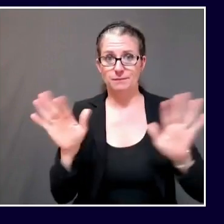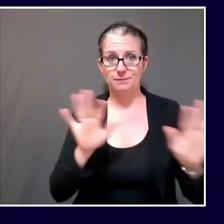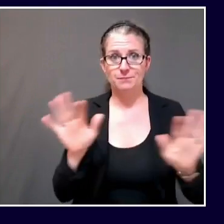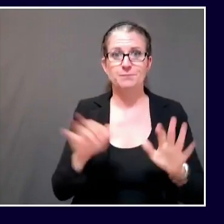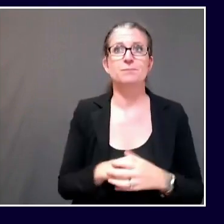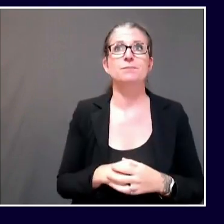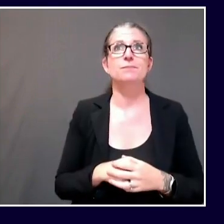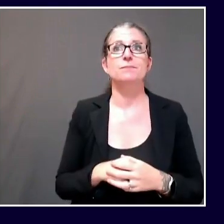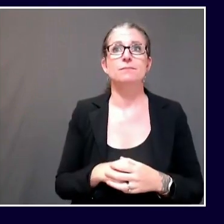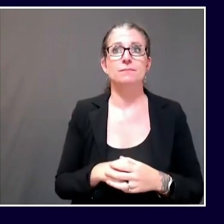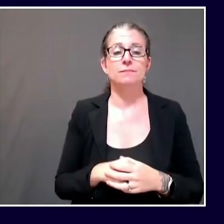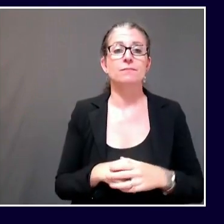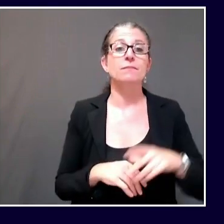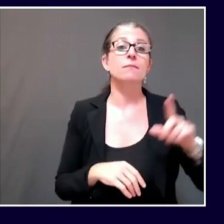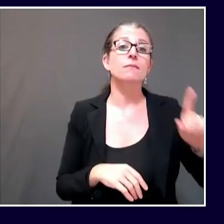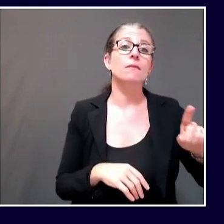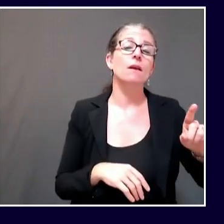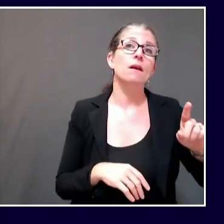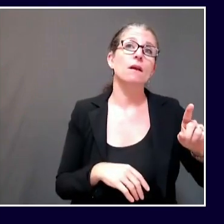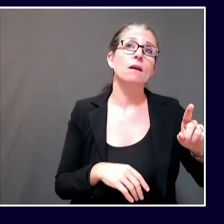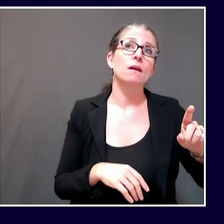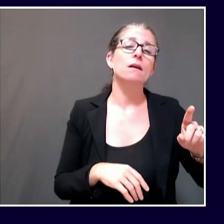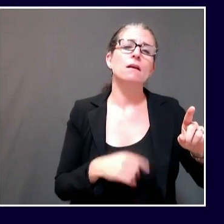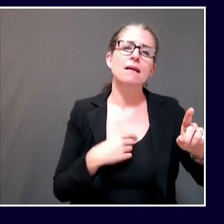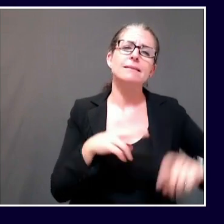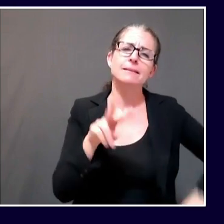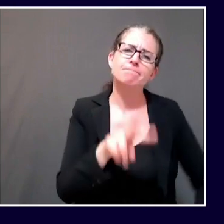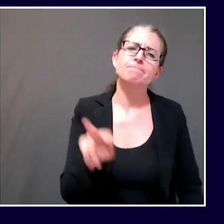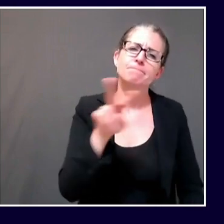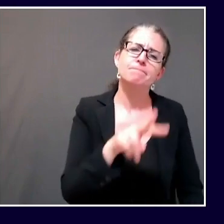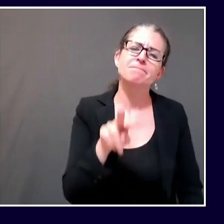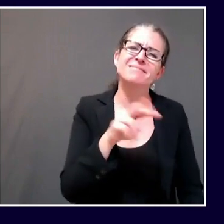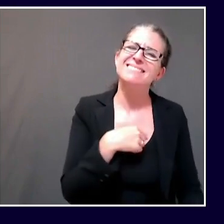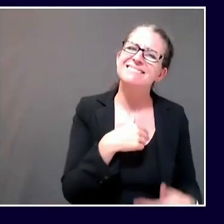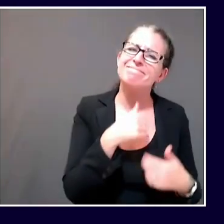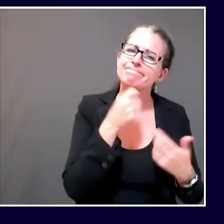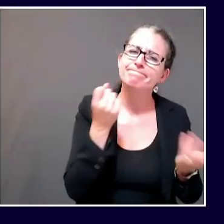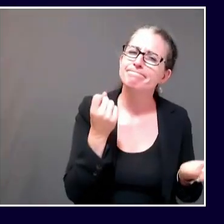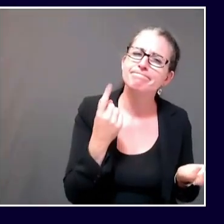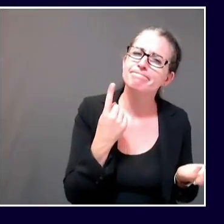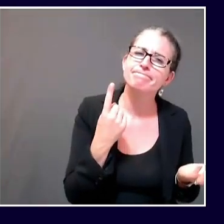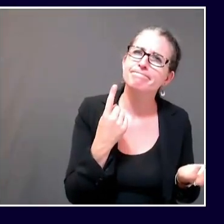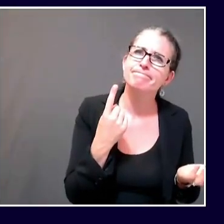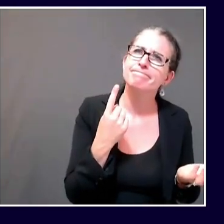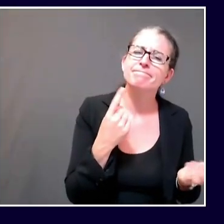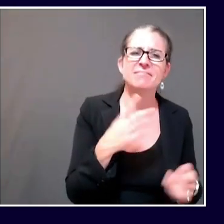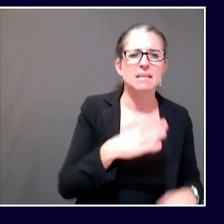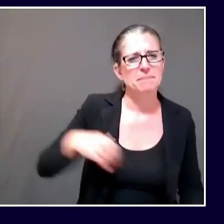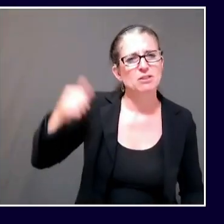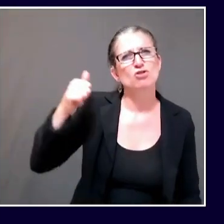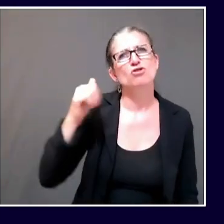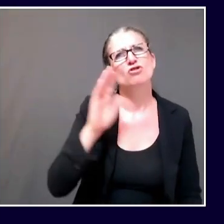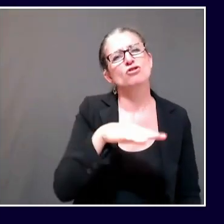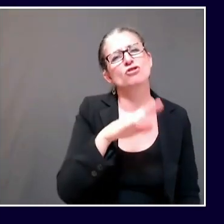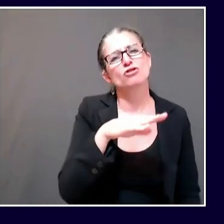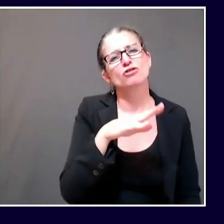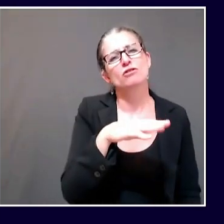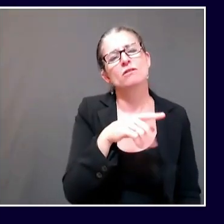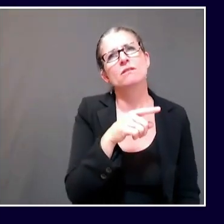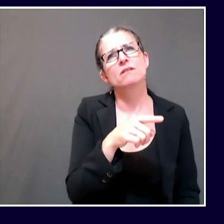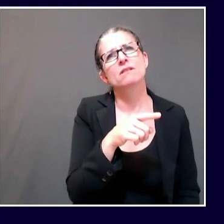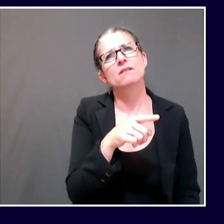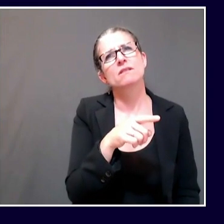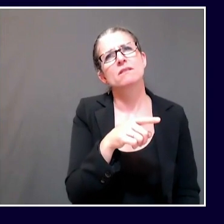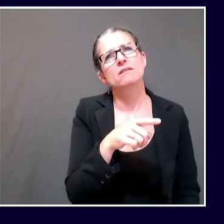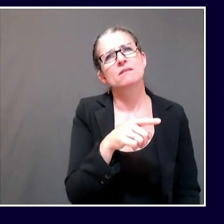unclear on the authority lines here. Your own community, or the state's own community guidelines